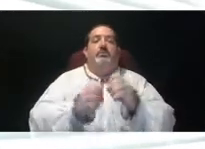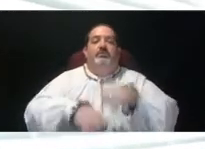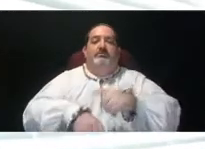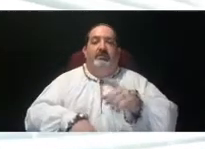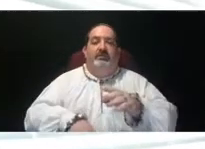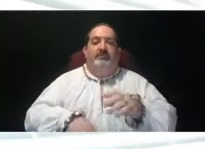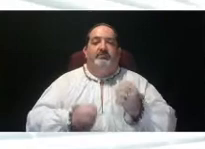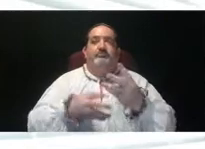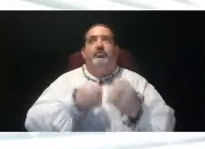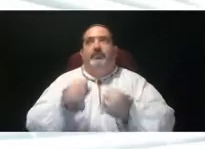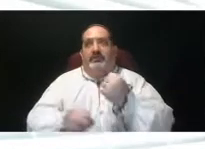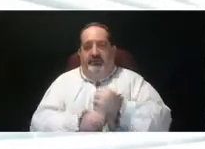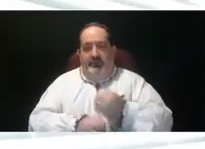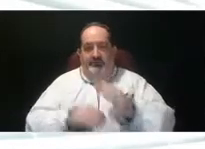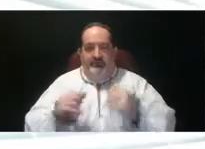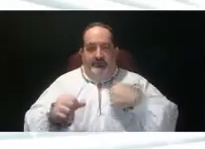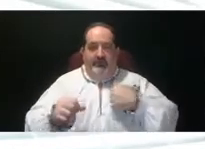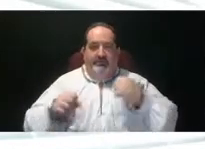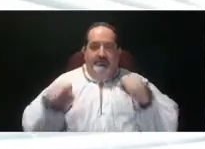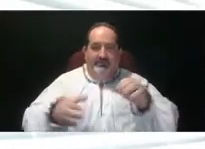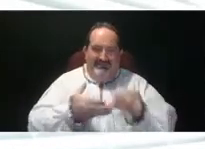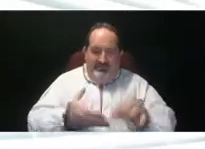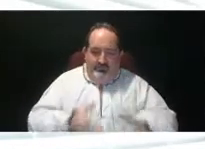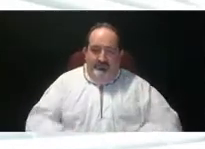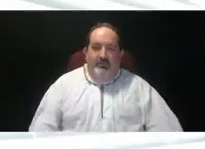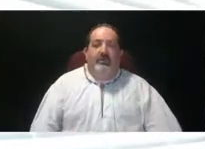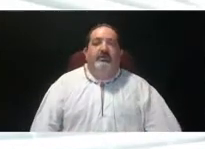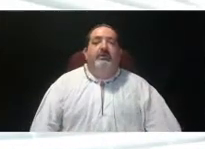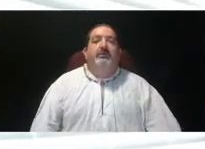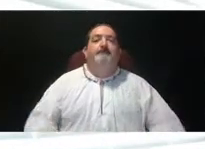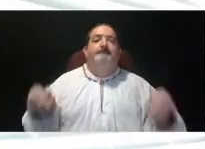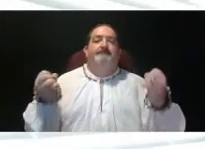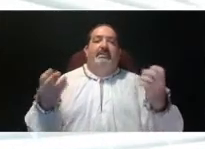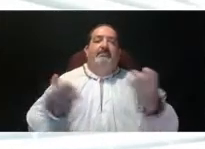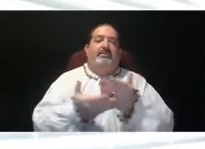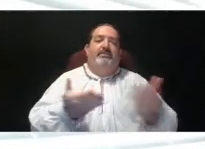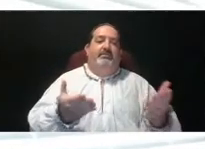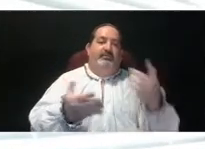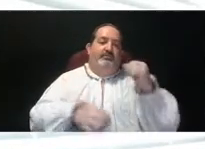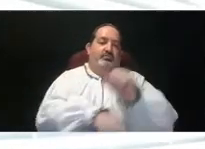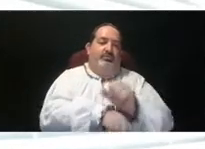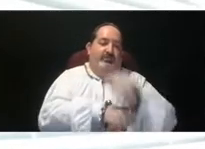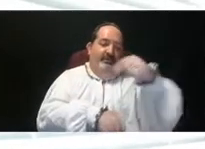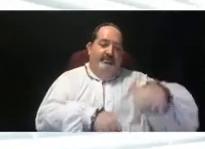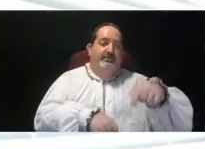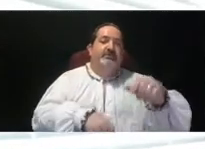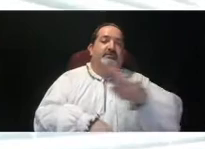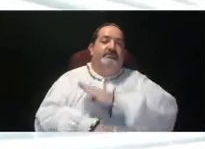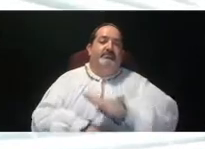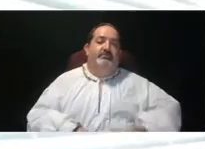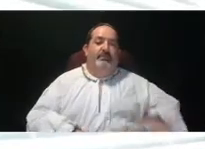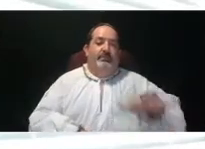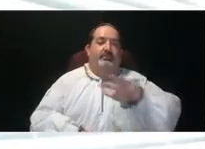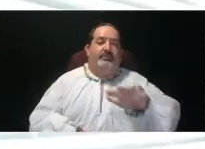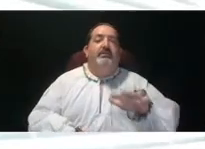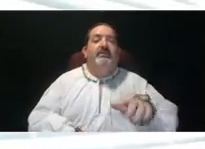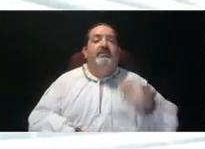years than I could possibly count. He has done many things with this barony, And he's that one person